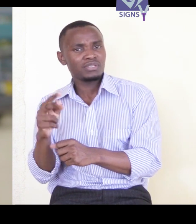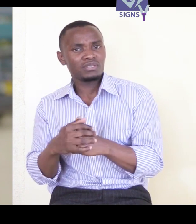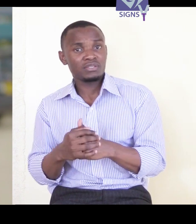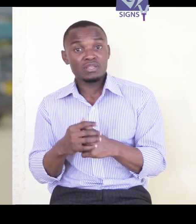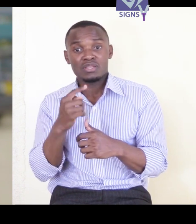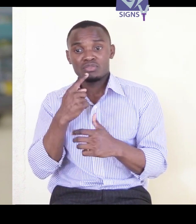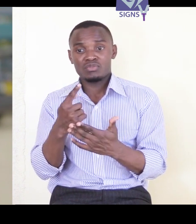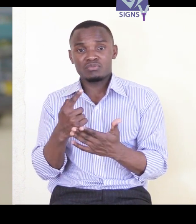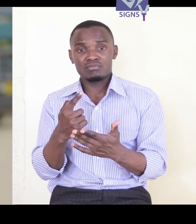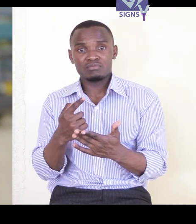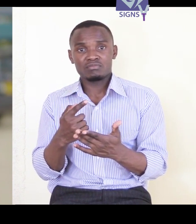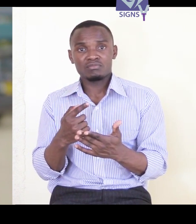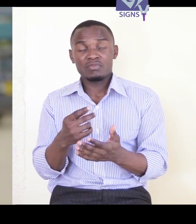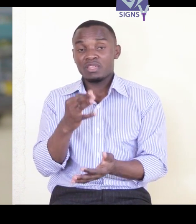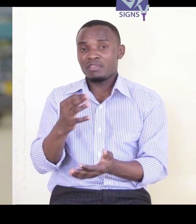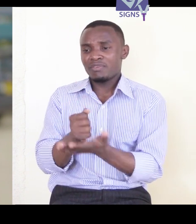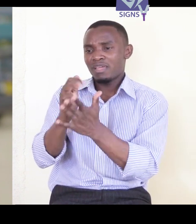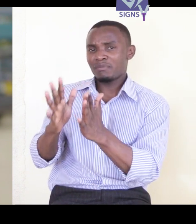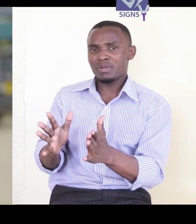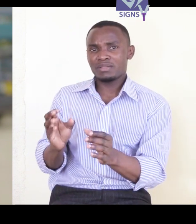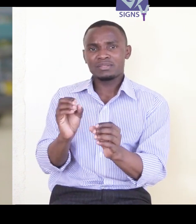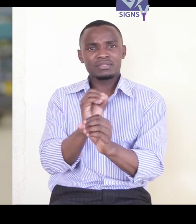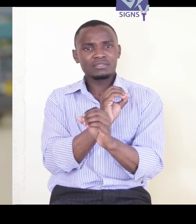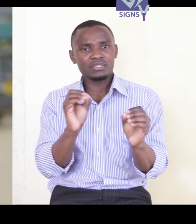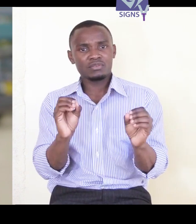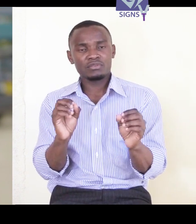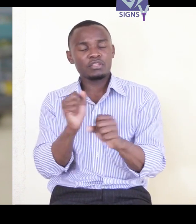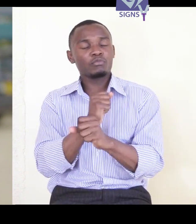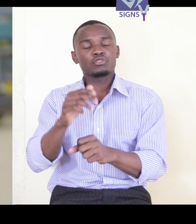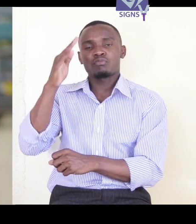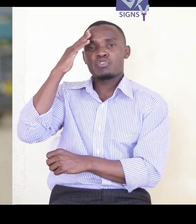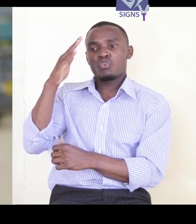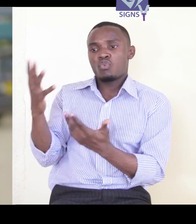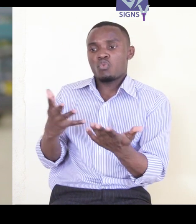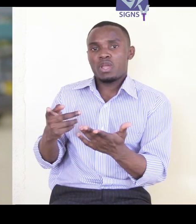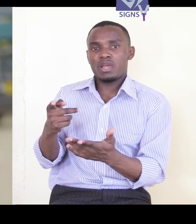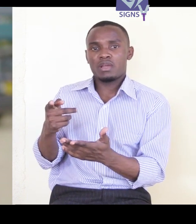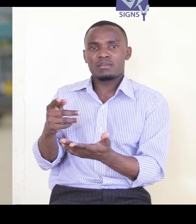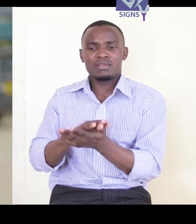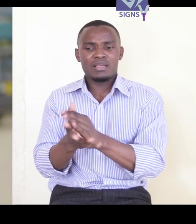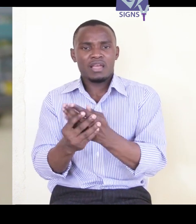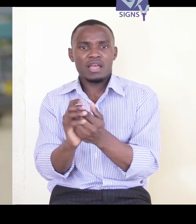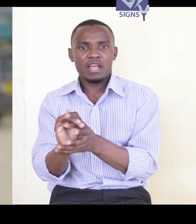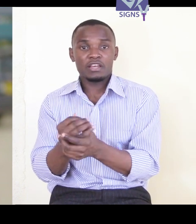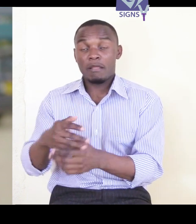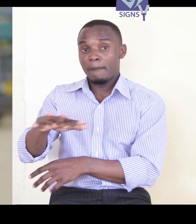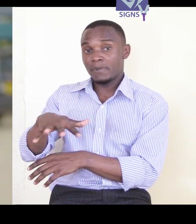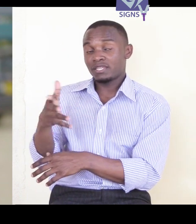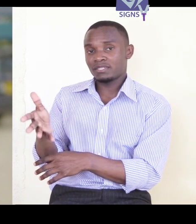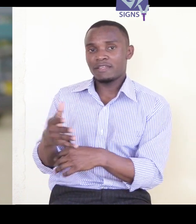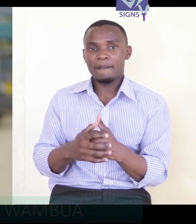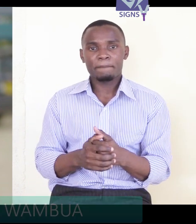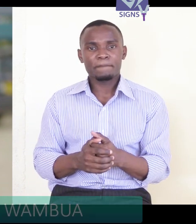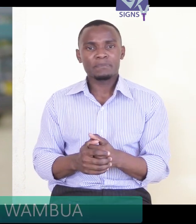not wash your hands. You just go. So, and if you go without a guide, then you will not be able to know where the hand washing points